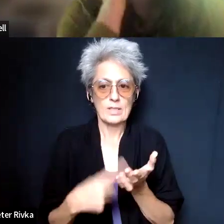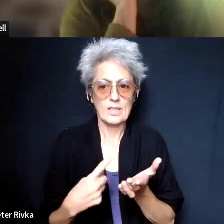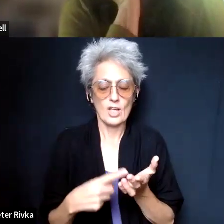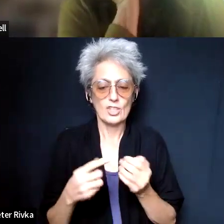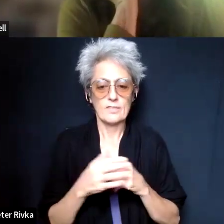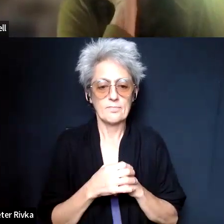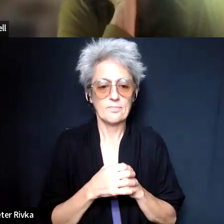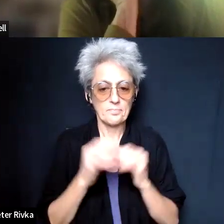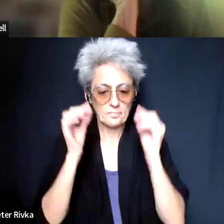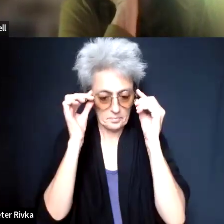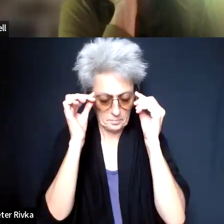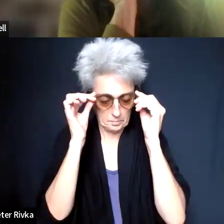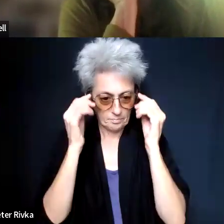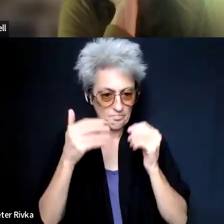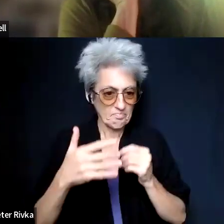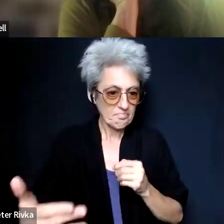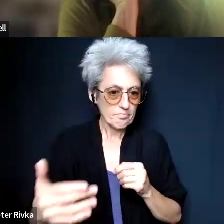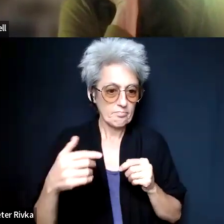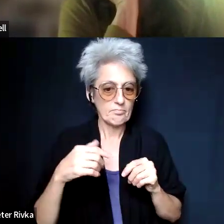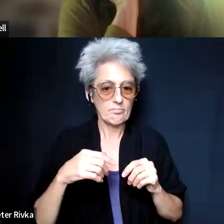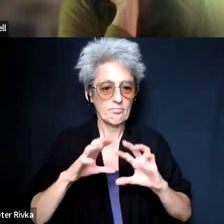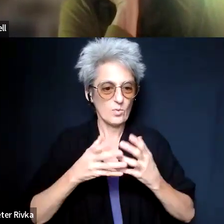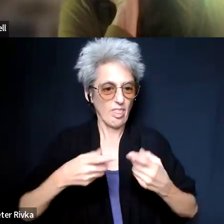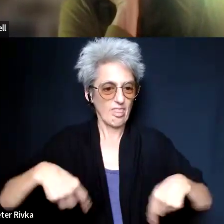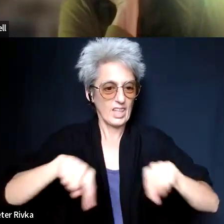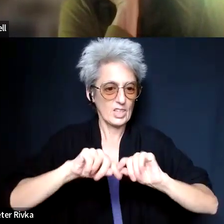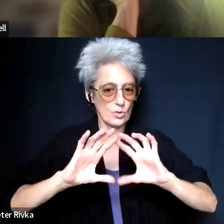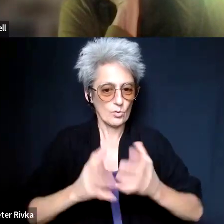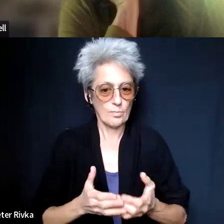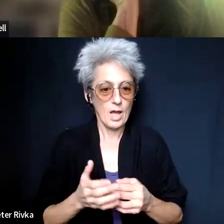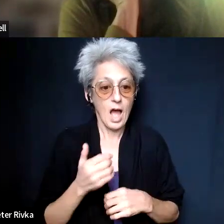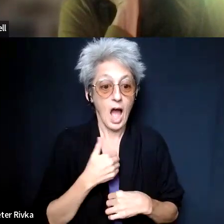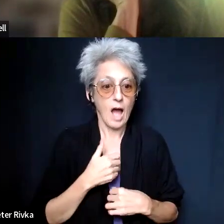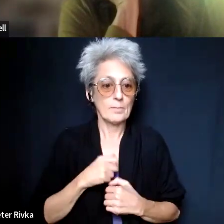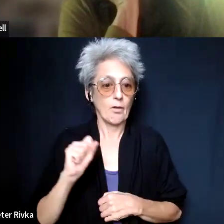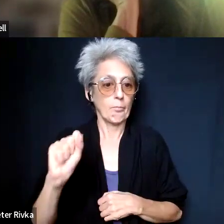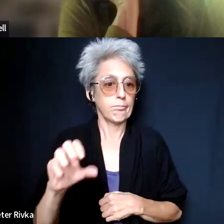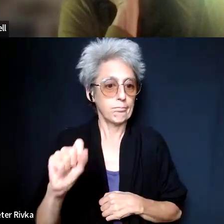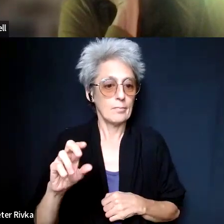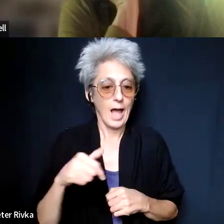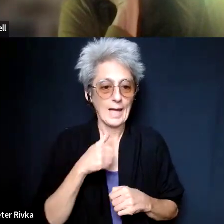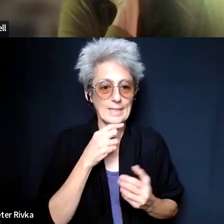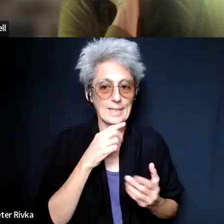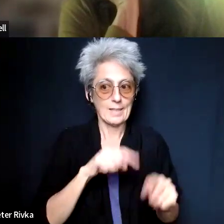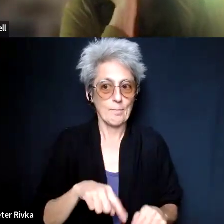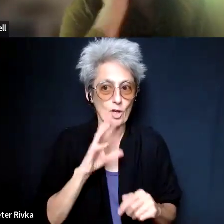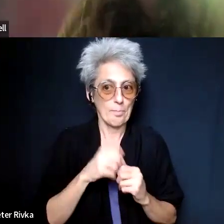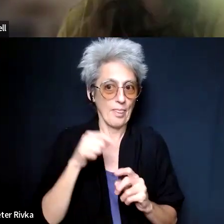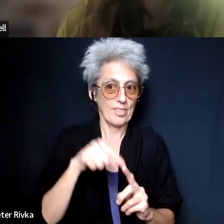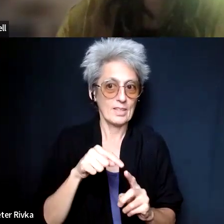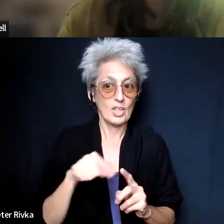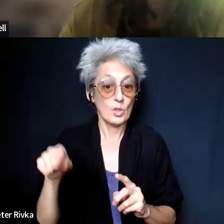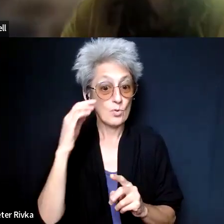juncture amongst this group. So sorry to weigh in on something I didn't come to talk about, but those of you who know me know I can't help